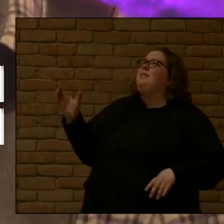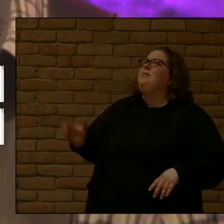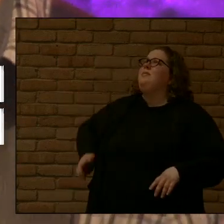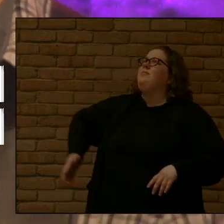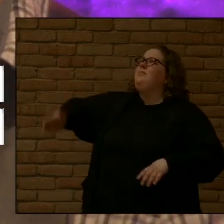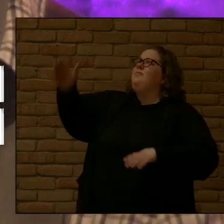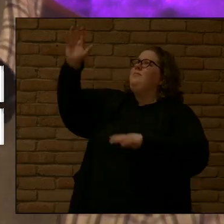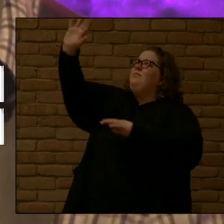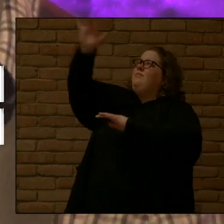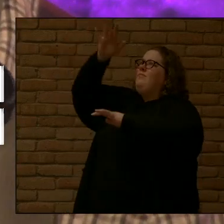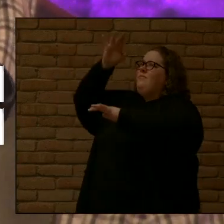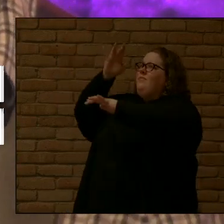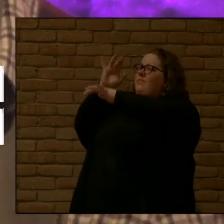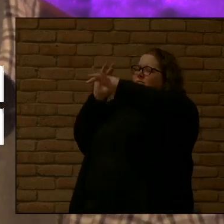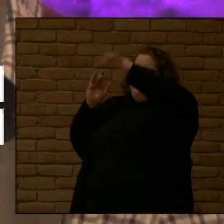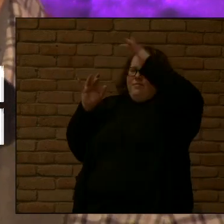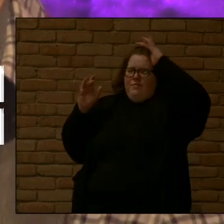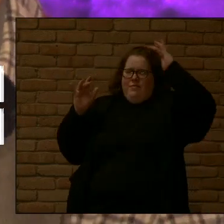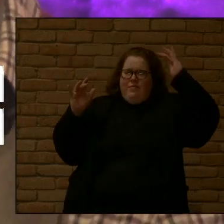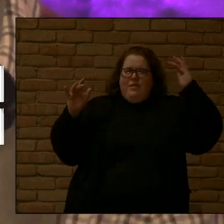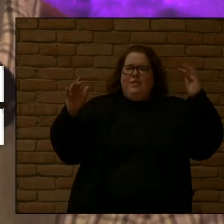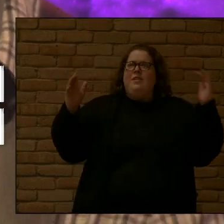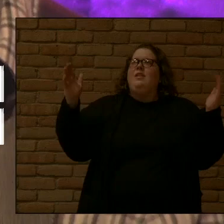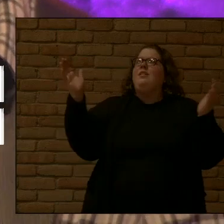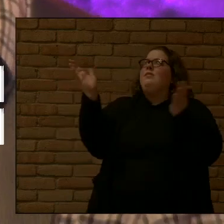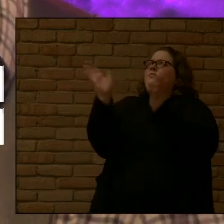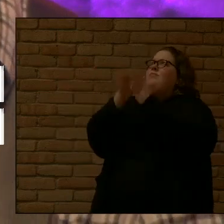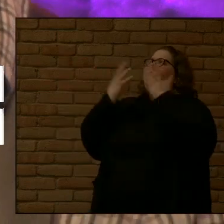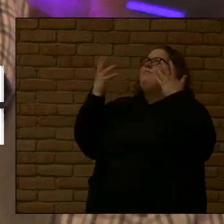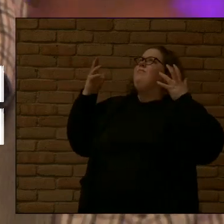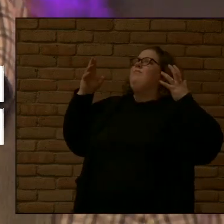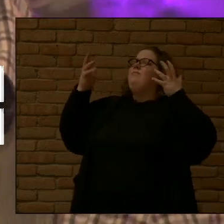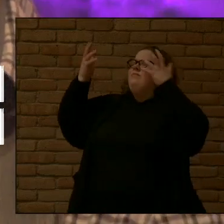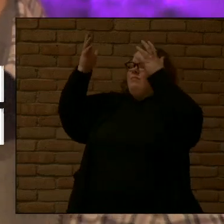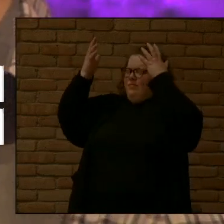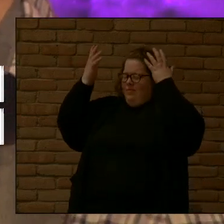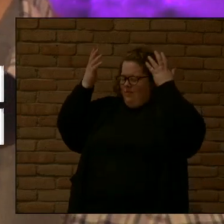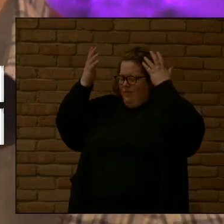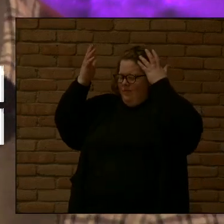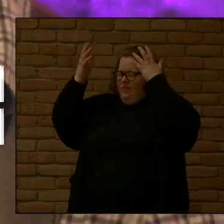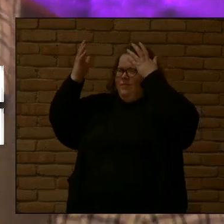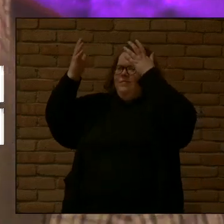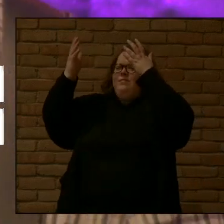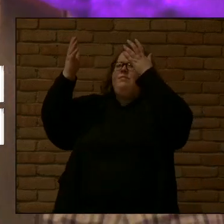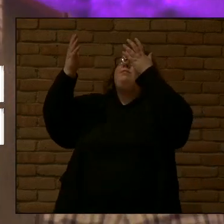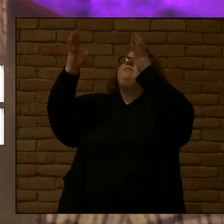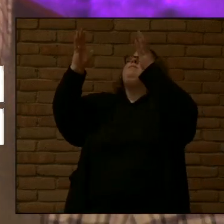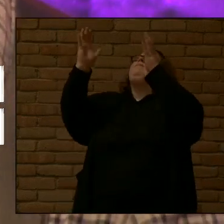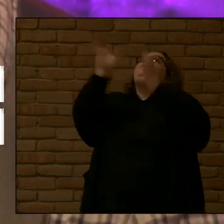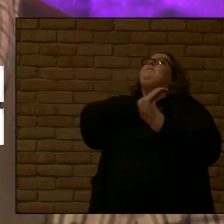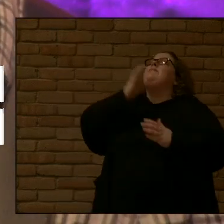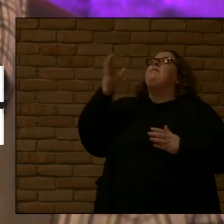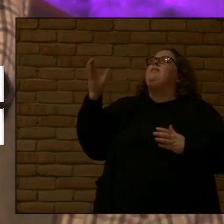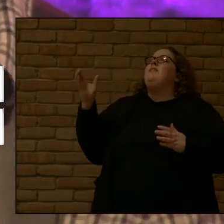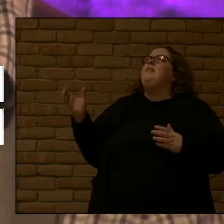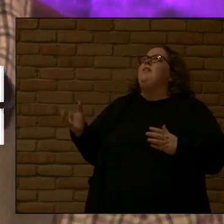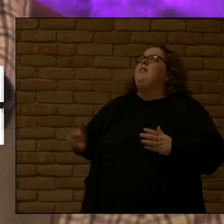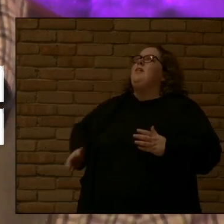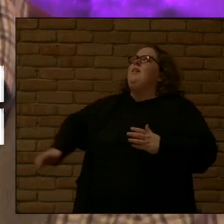Christ be magnified, let his praise arise. Christ